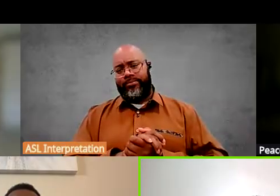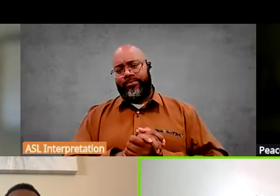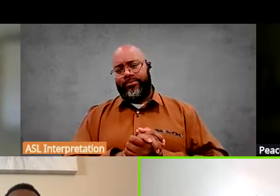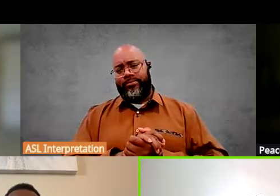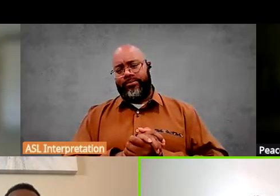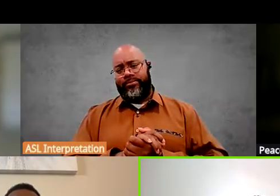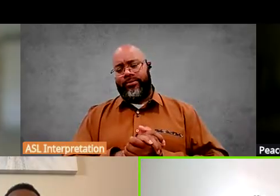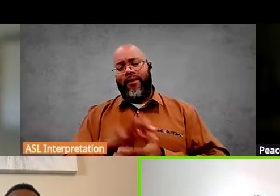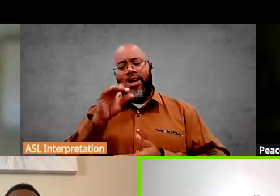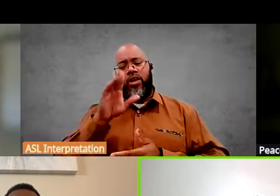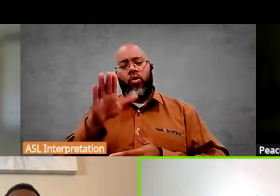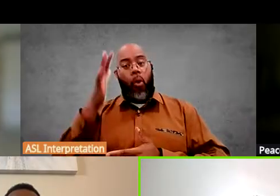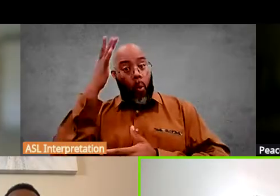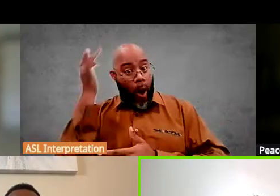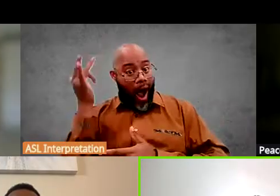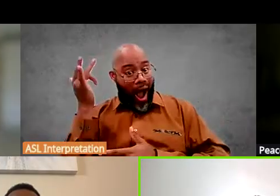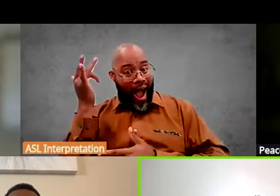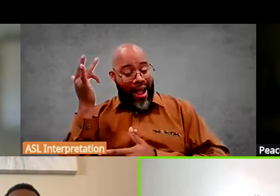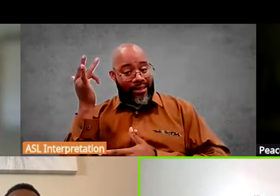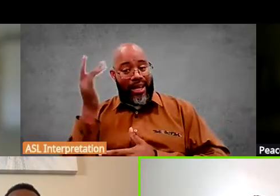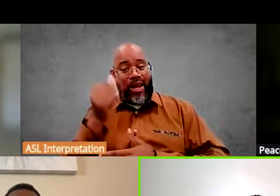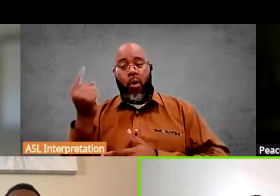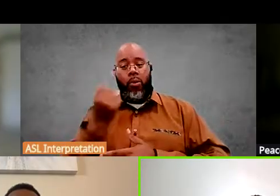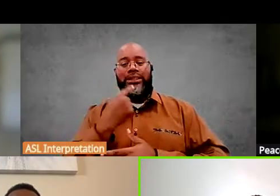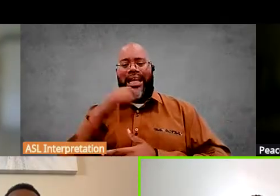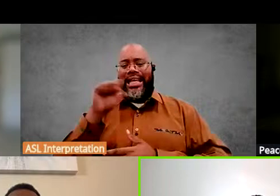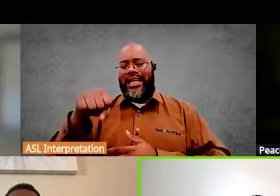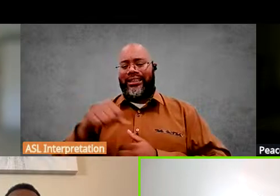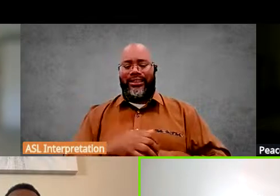Find your why and always say yes.